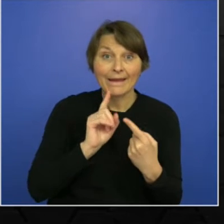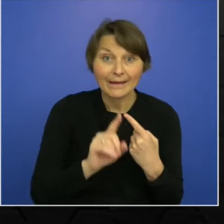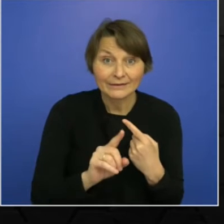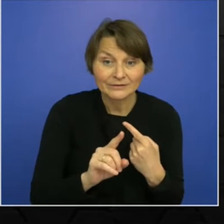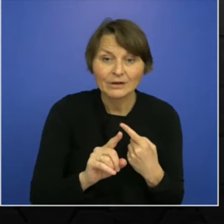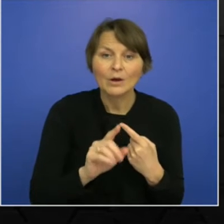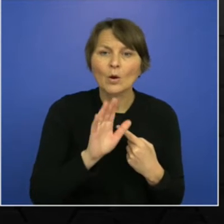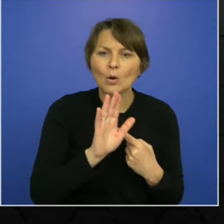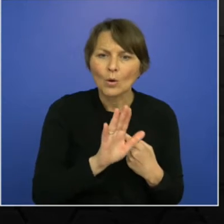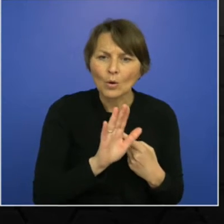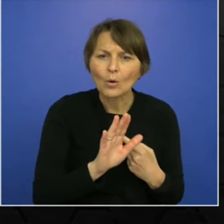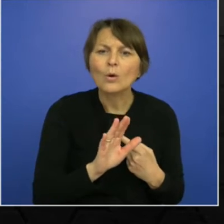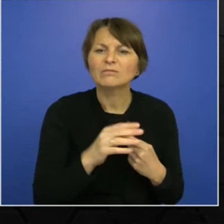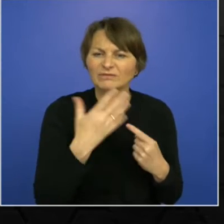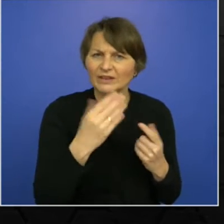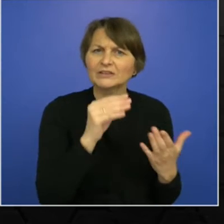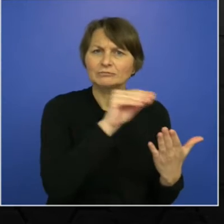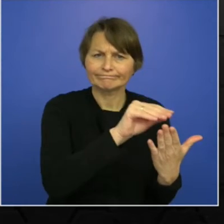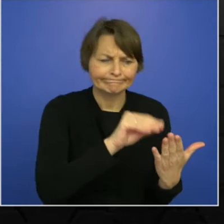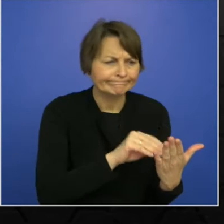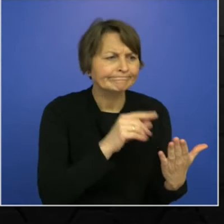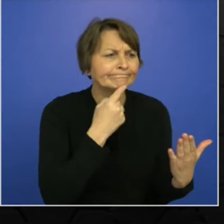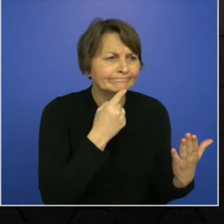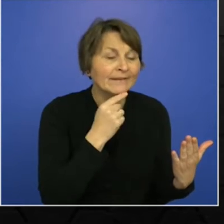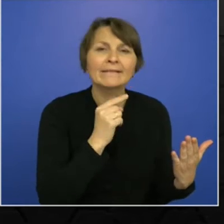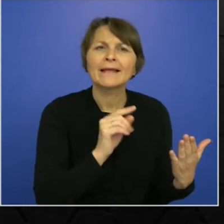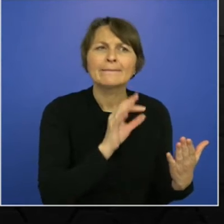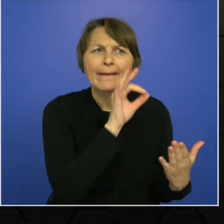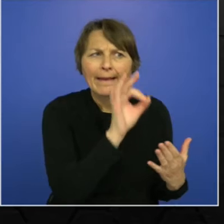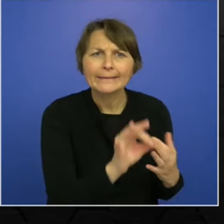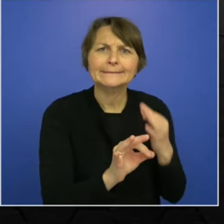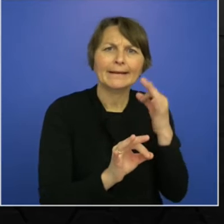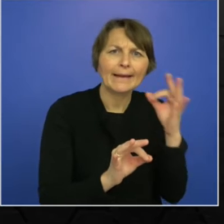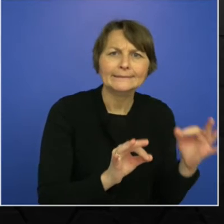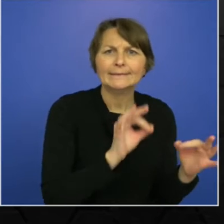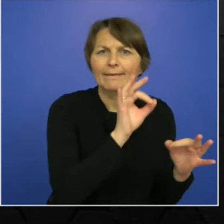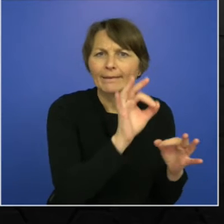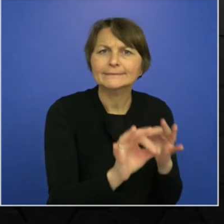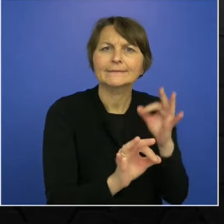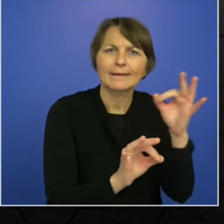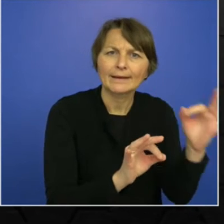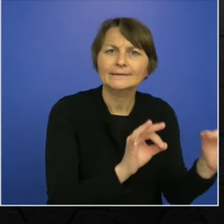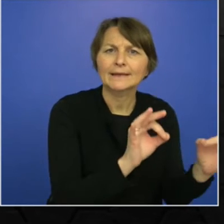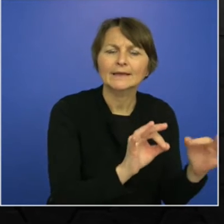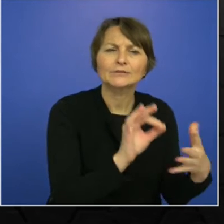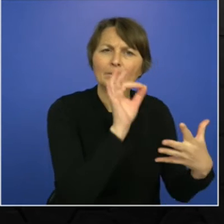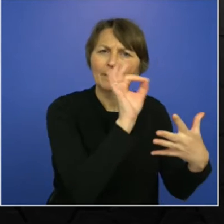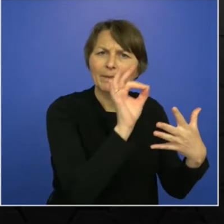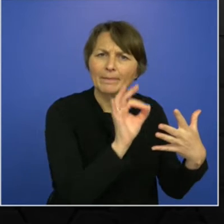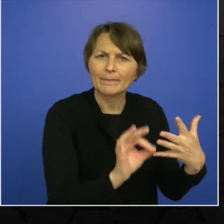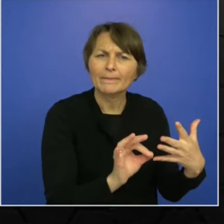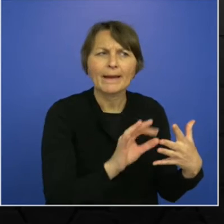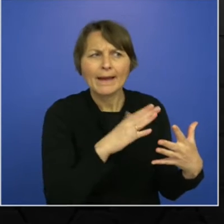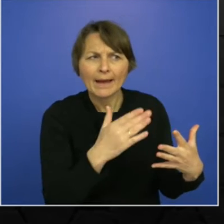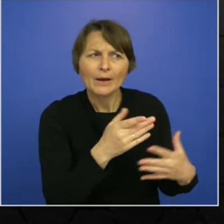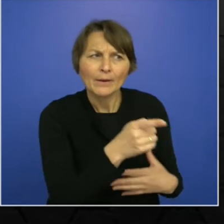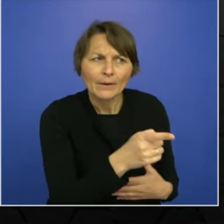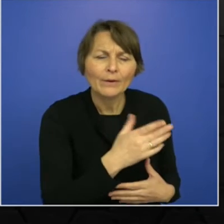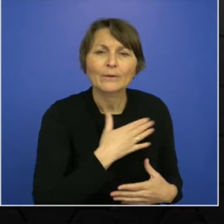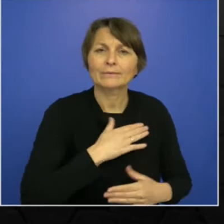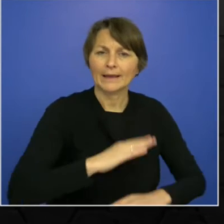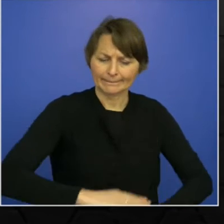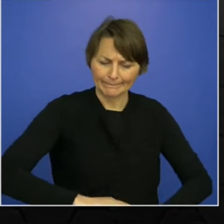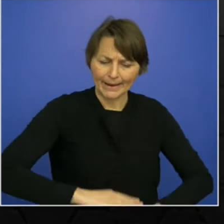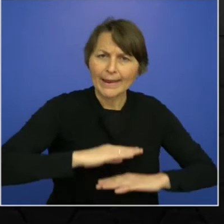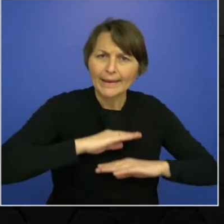been registered, and then it starts asking us some questions. So we have to specify our sex or our age,